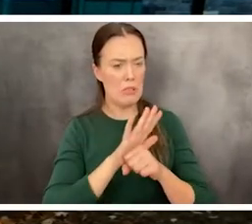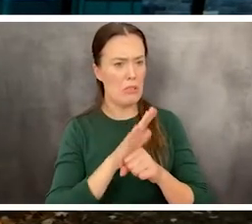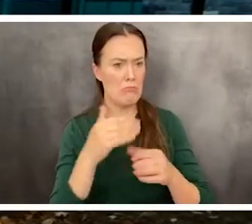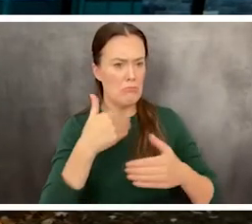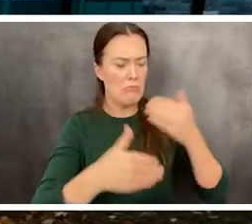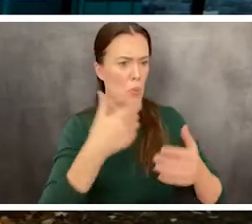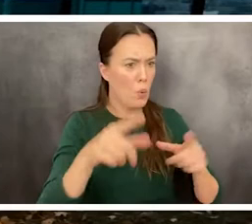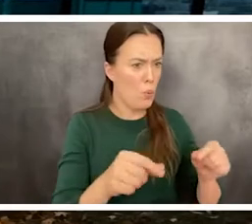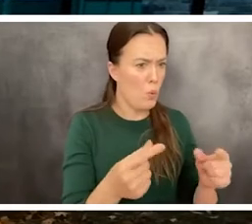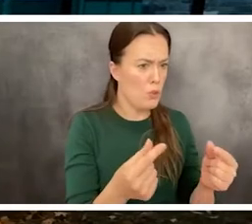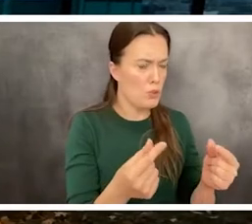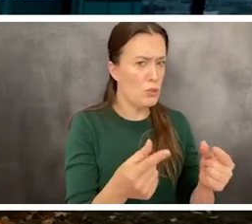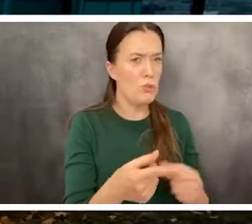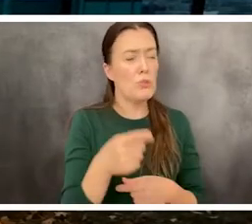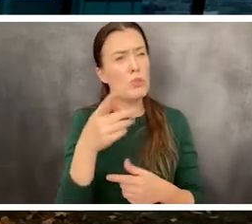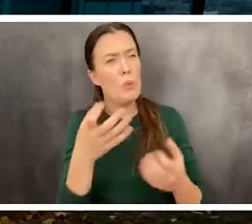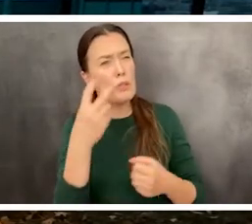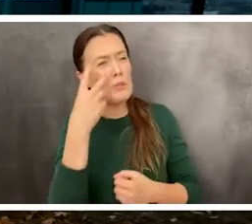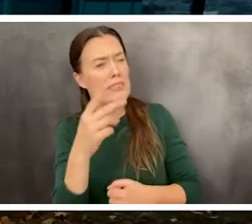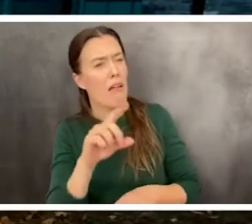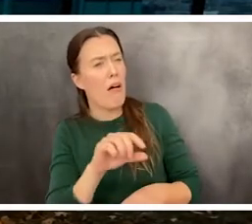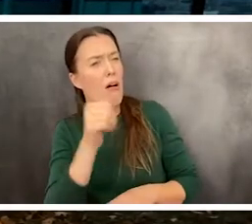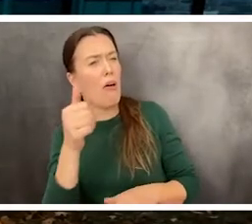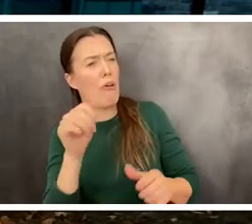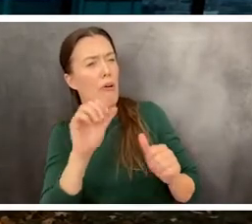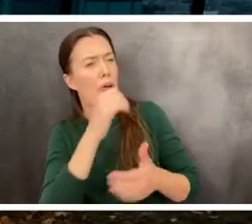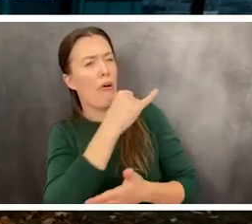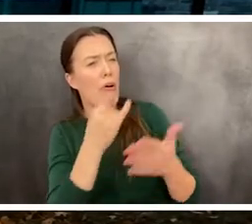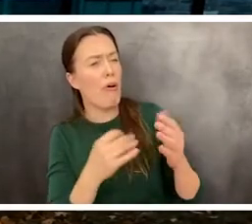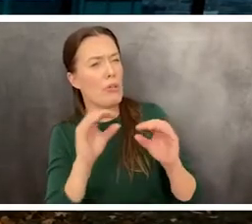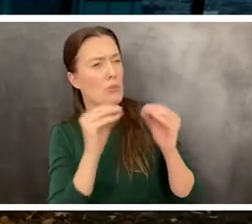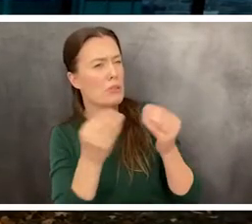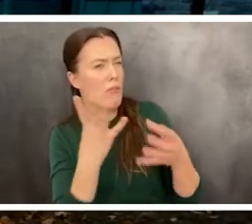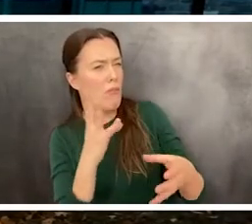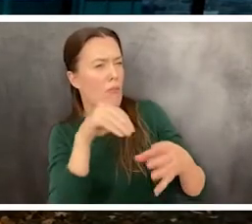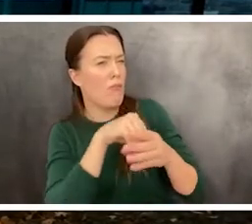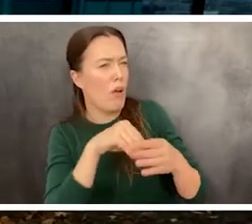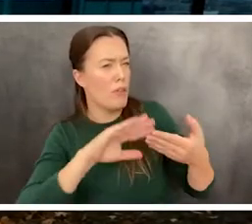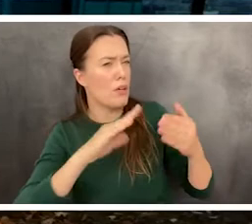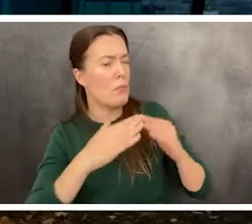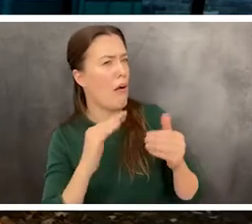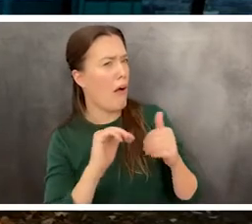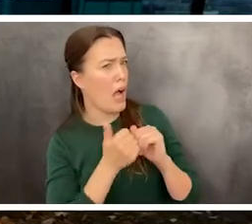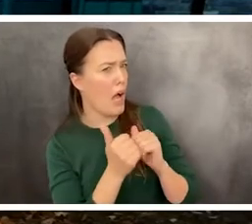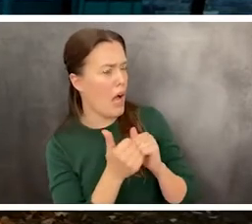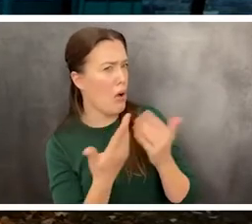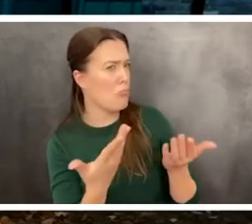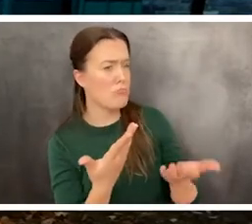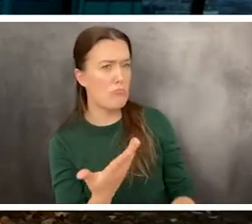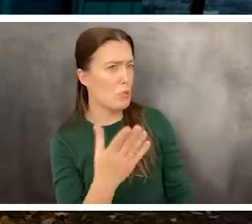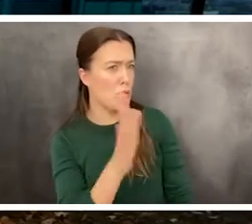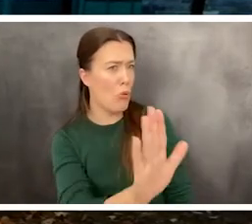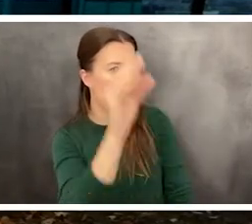rather than later, are there ways that you'd like to see arts organizations like McCarter engaged in the community and